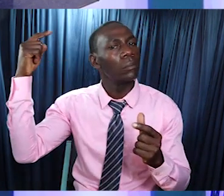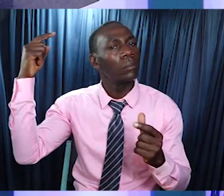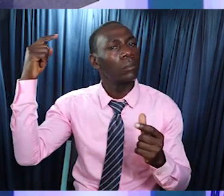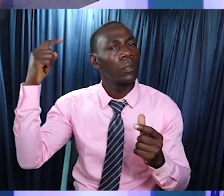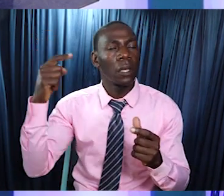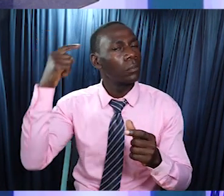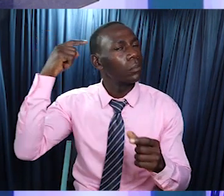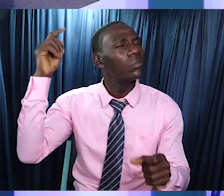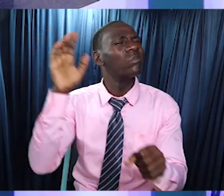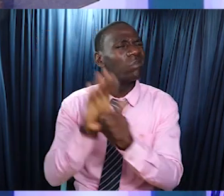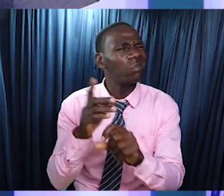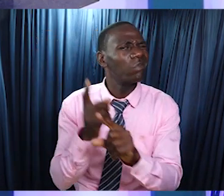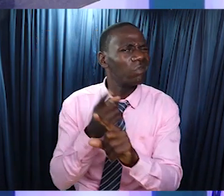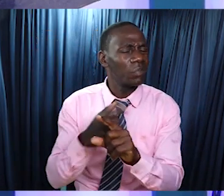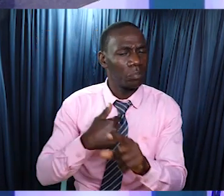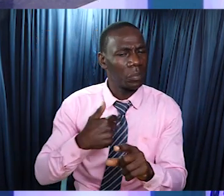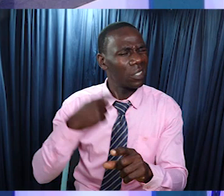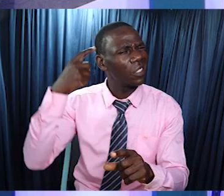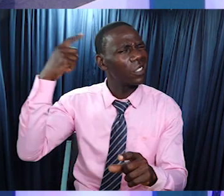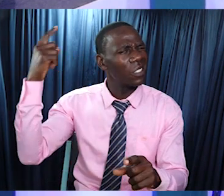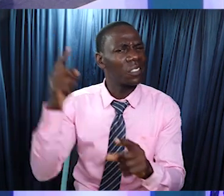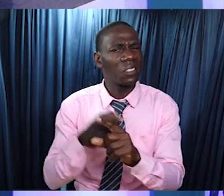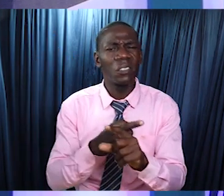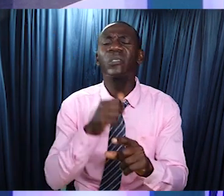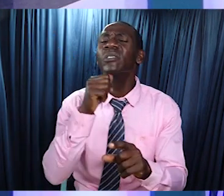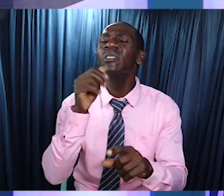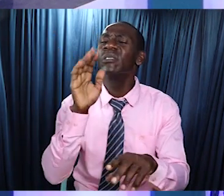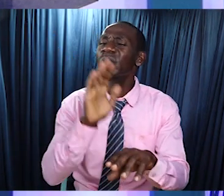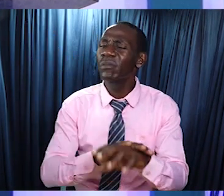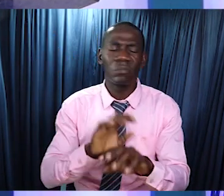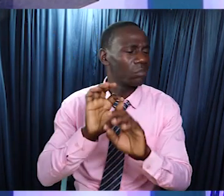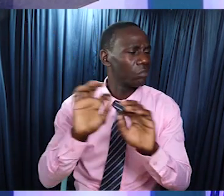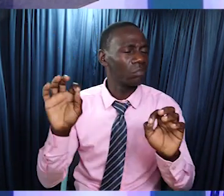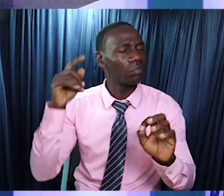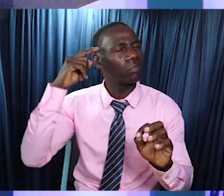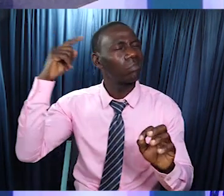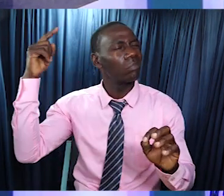I was one of deep thoughts, which are not